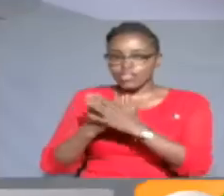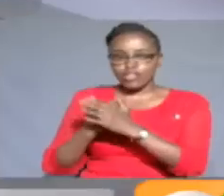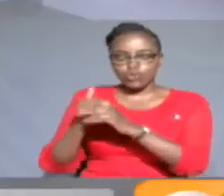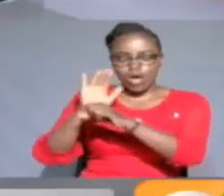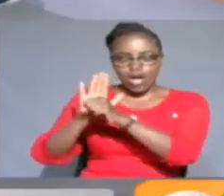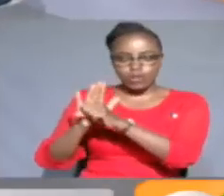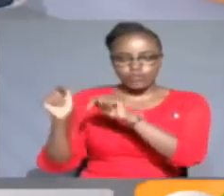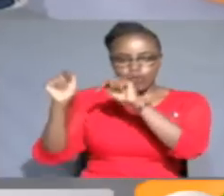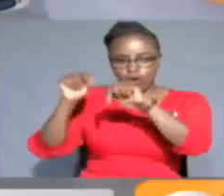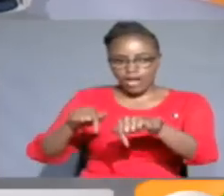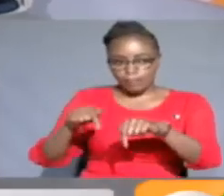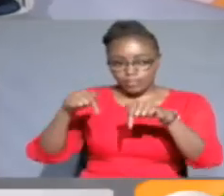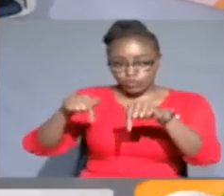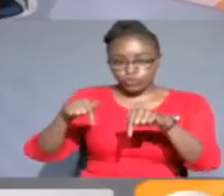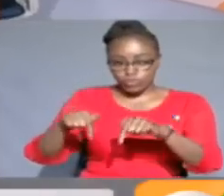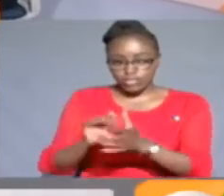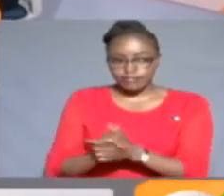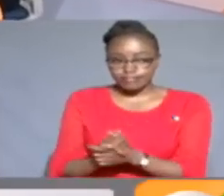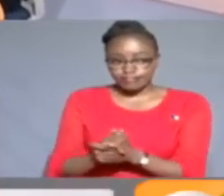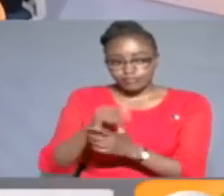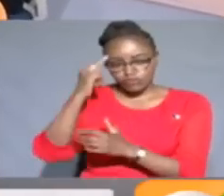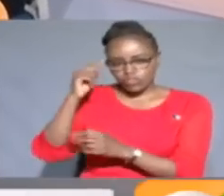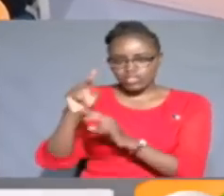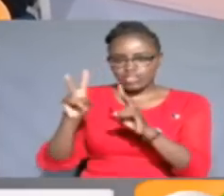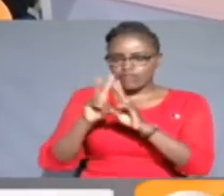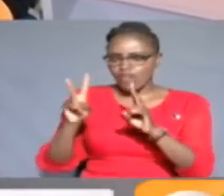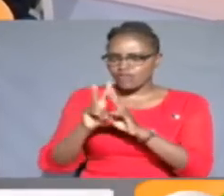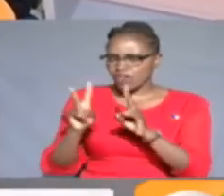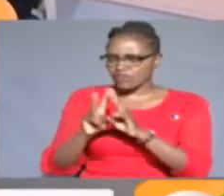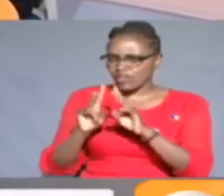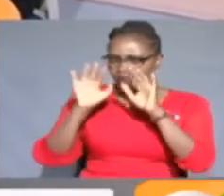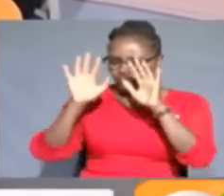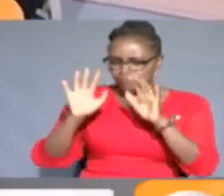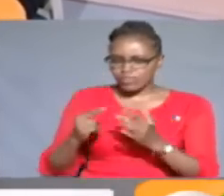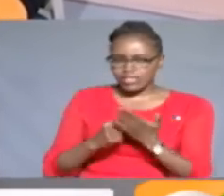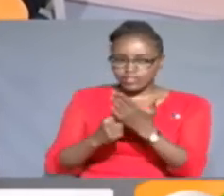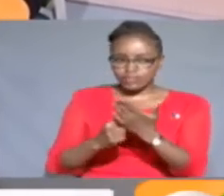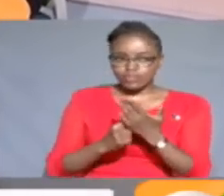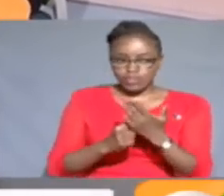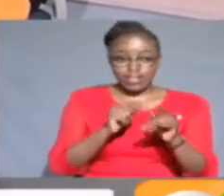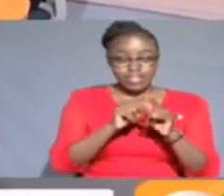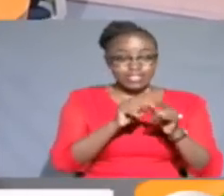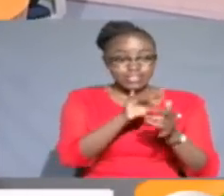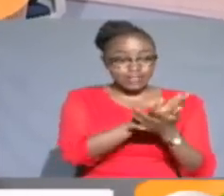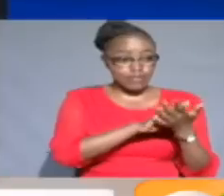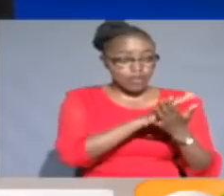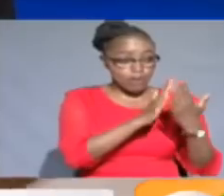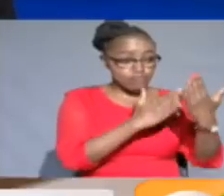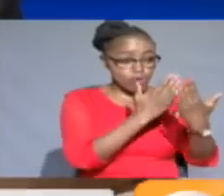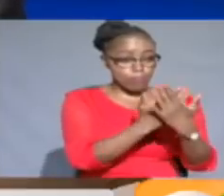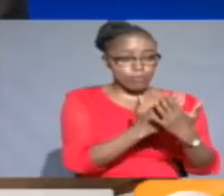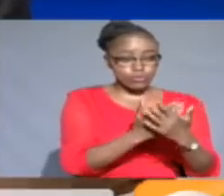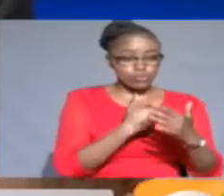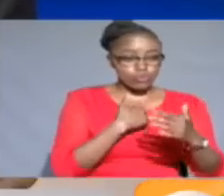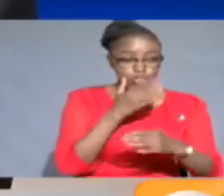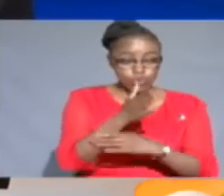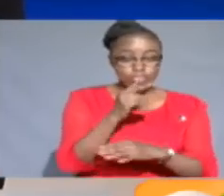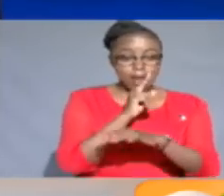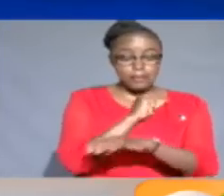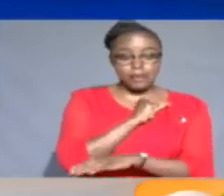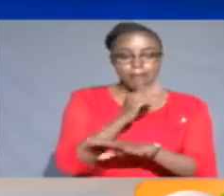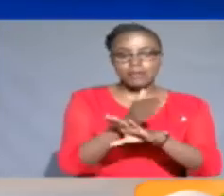time for us tonight for this very, very timely discussion. First, it should be such a noble thing, the proposal to make, and you were there before,